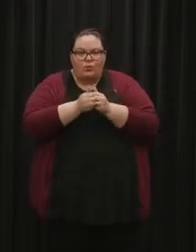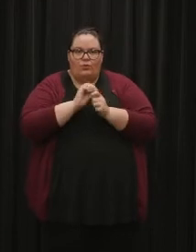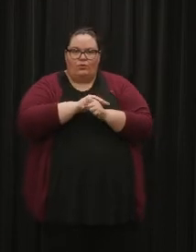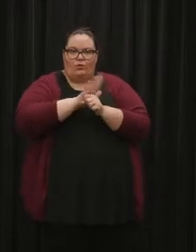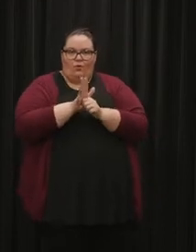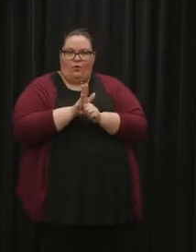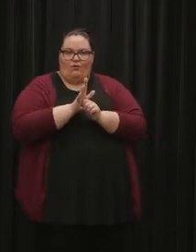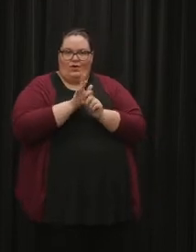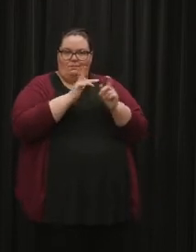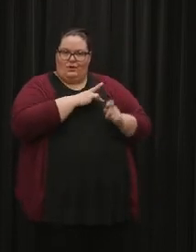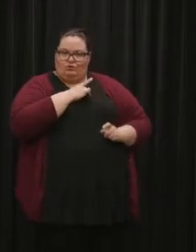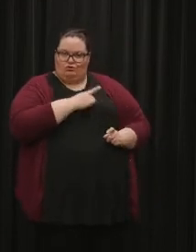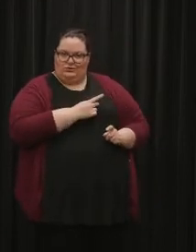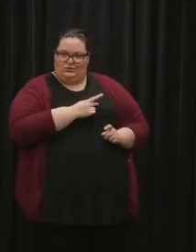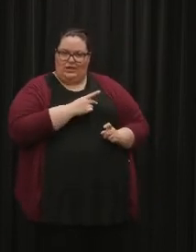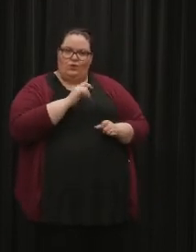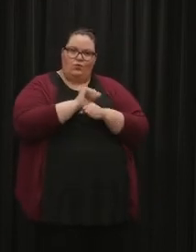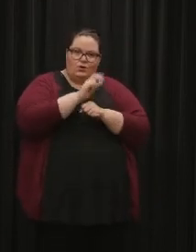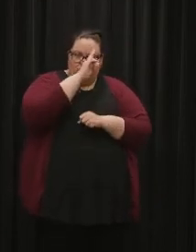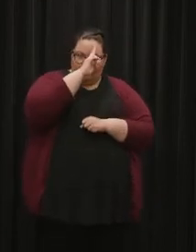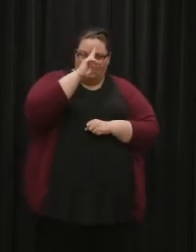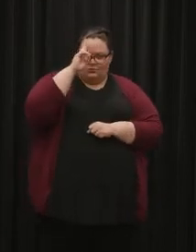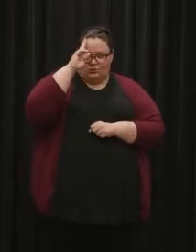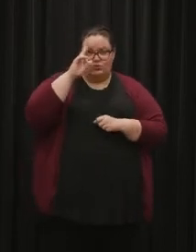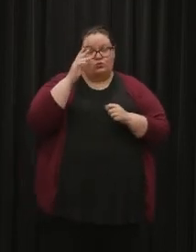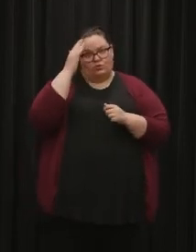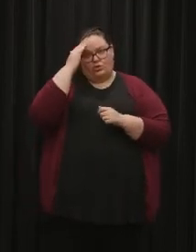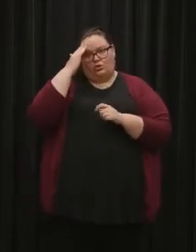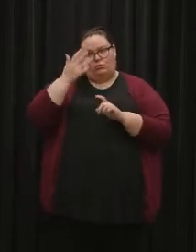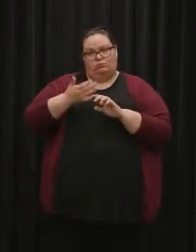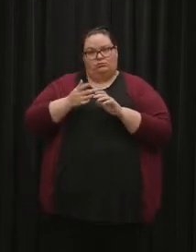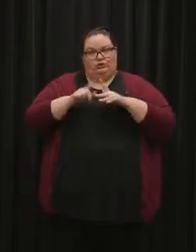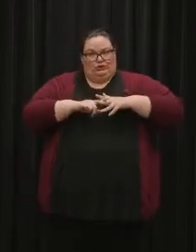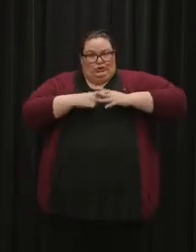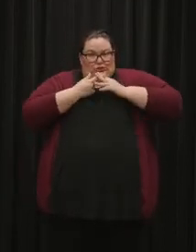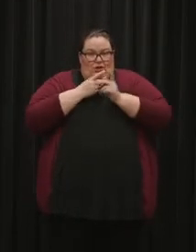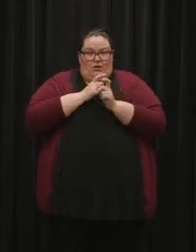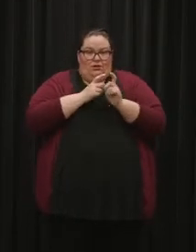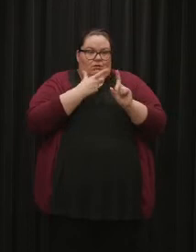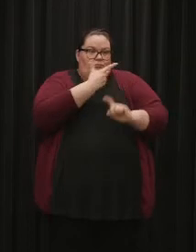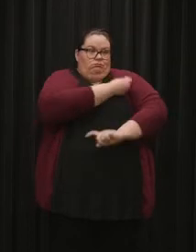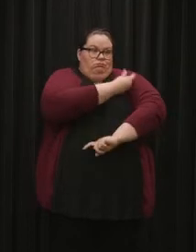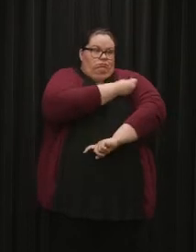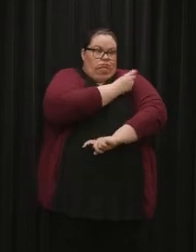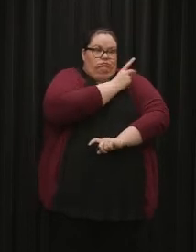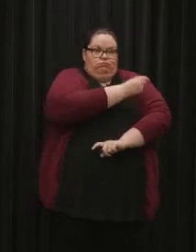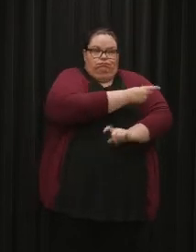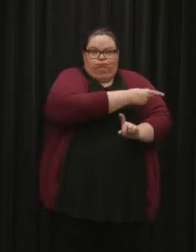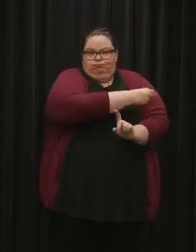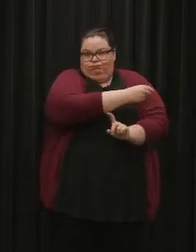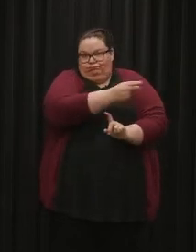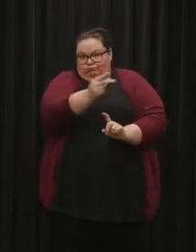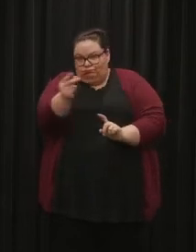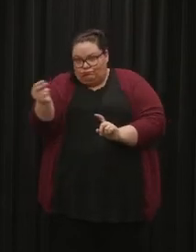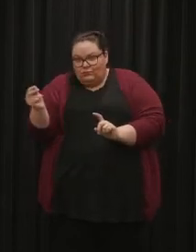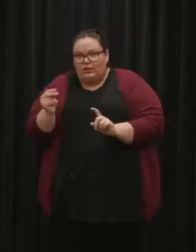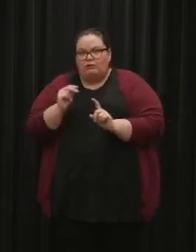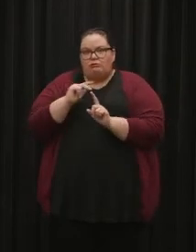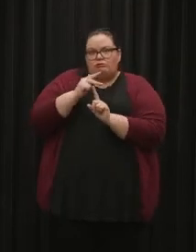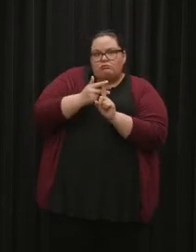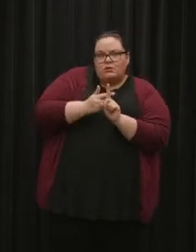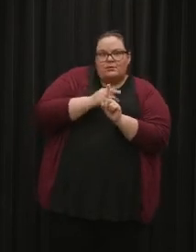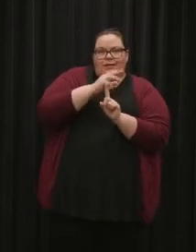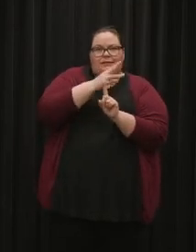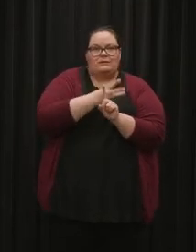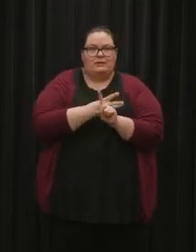So what we also know is that in the early days of our vaccine rollout, within the first 3 to 6 months,